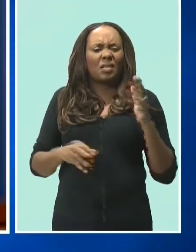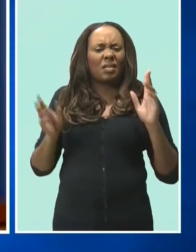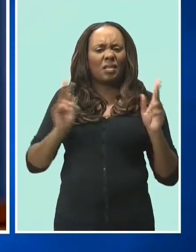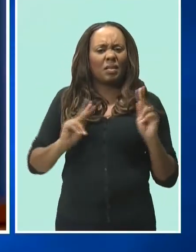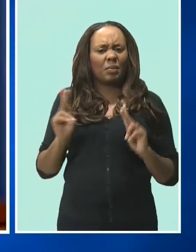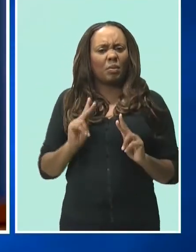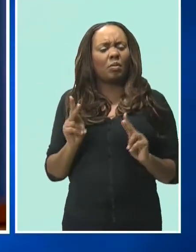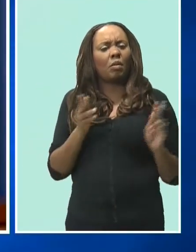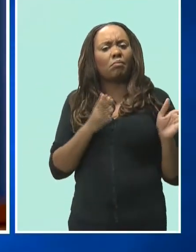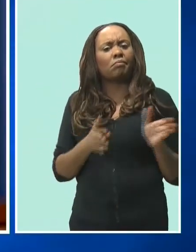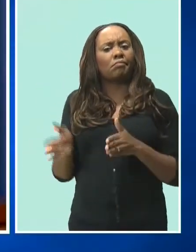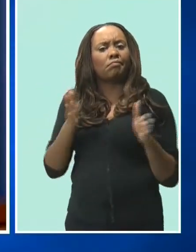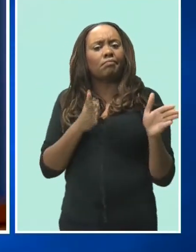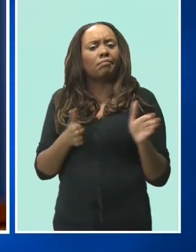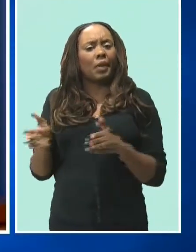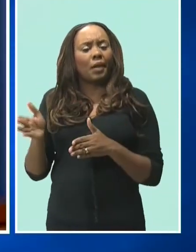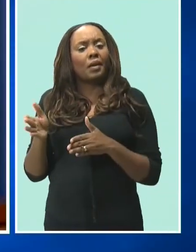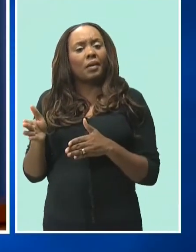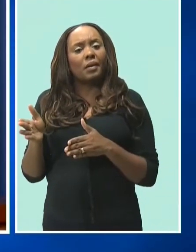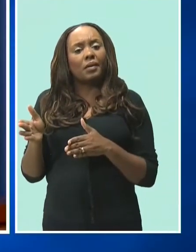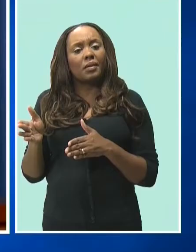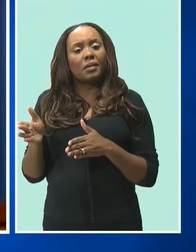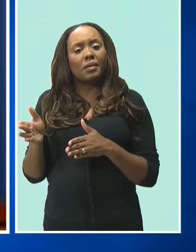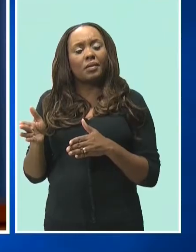in organizing this,